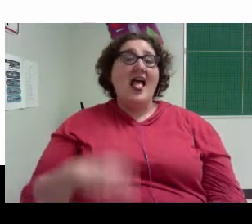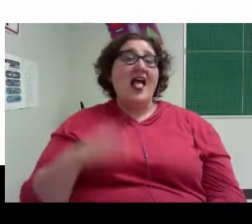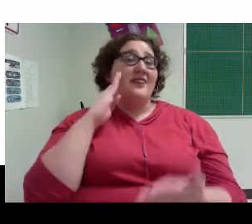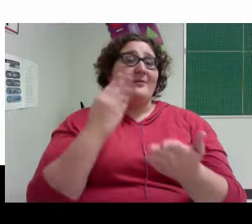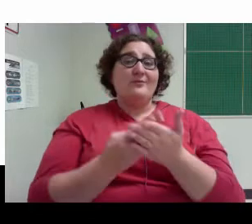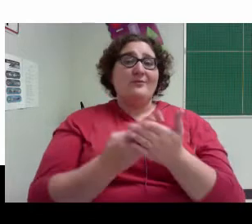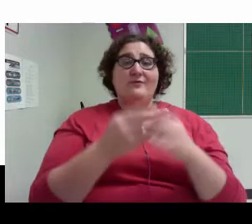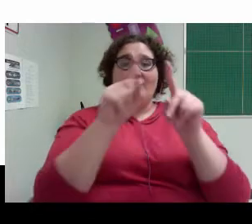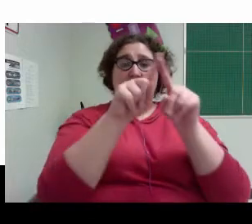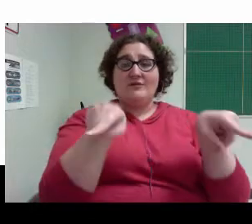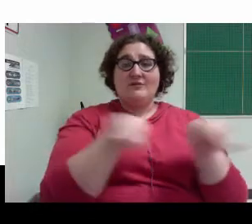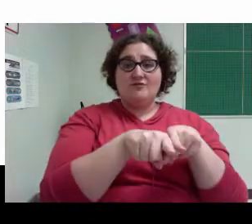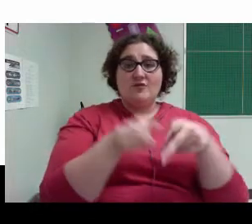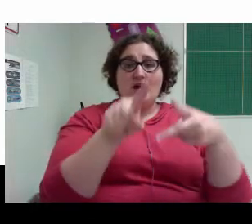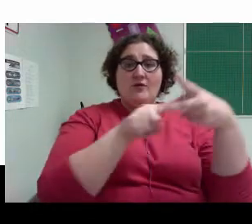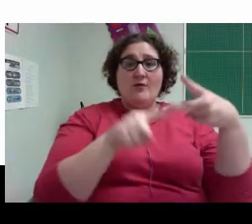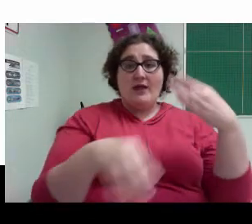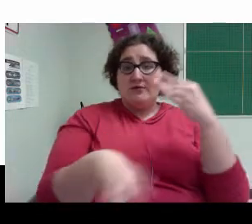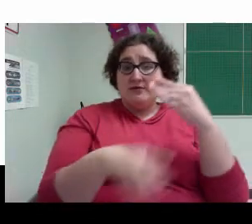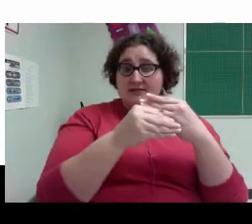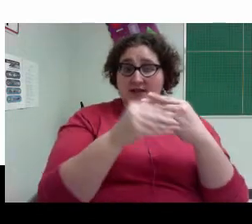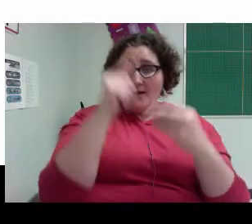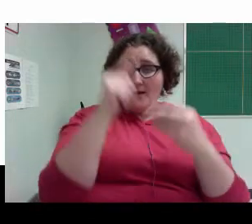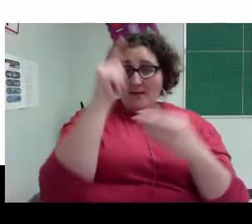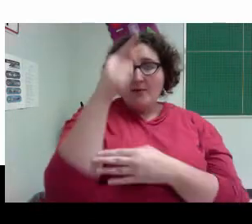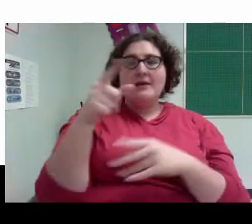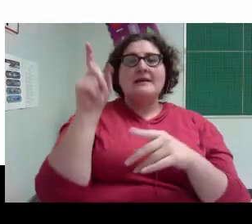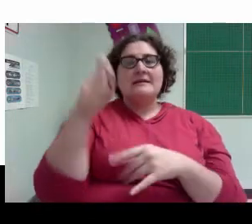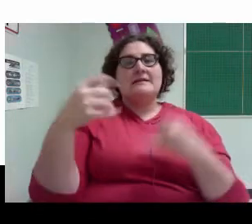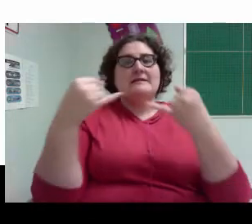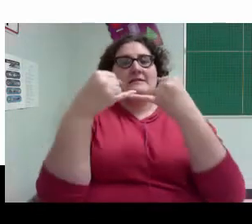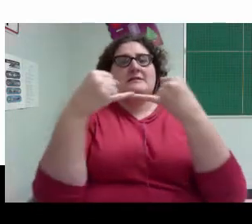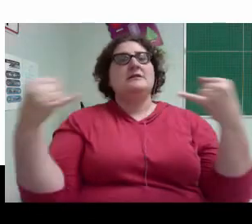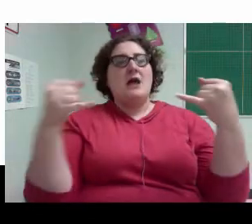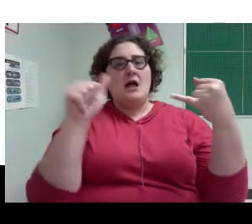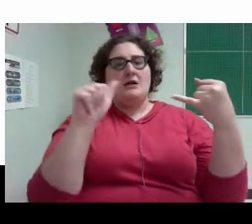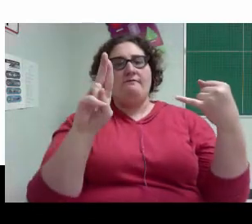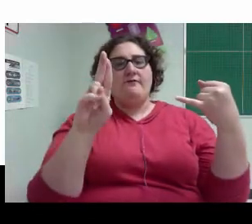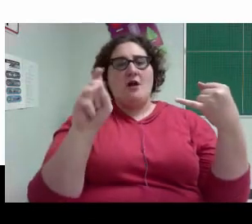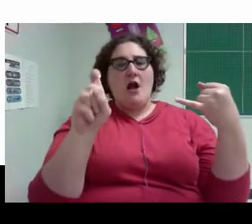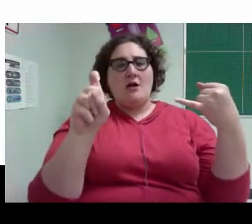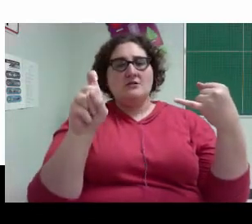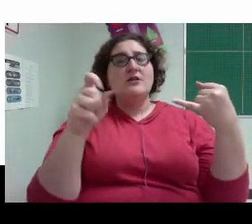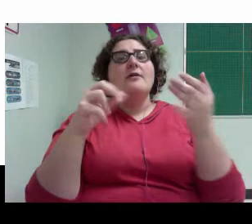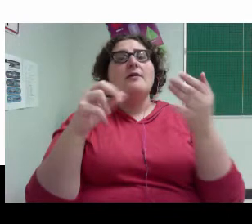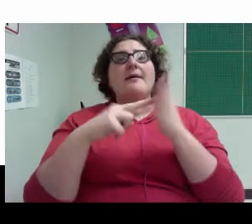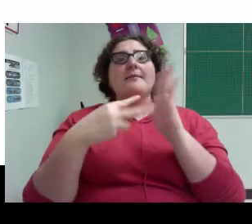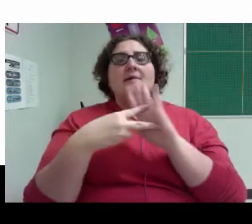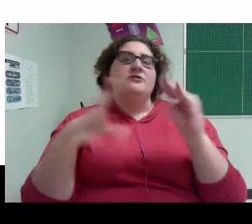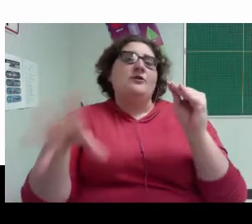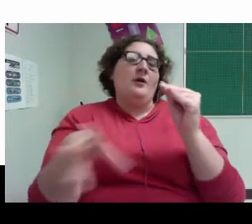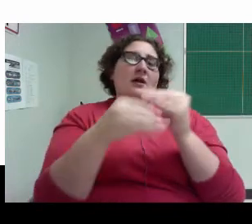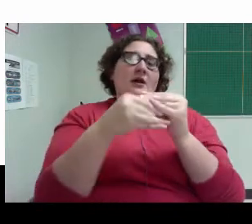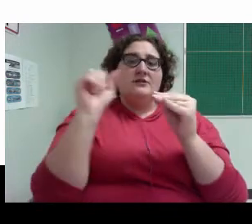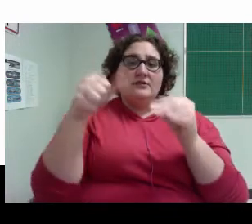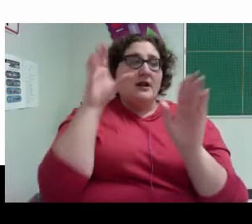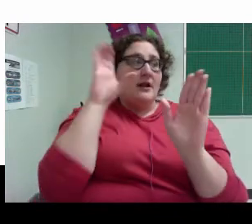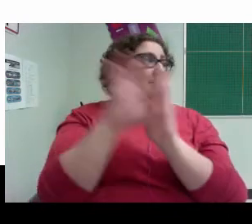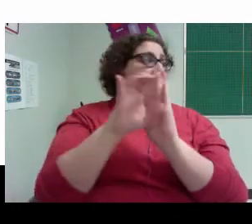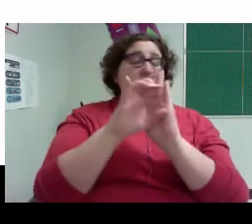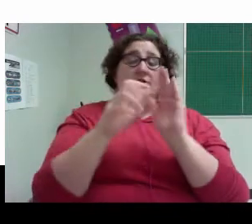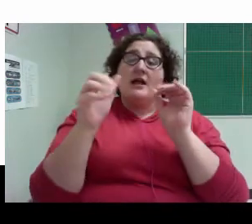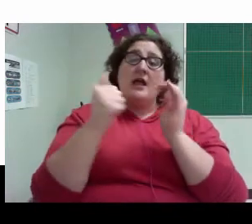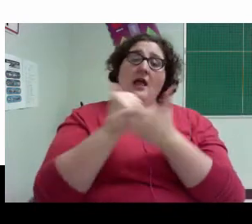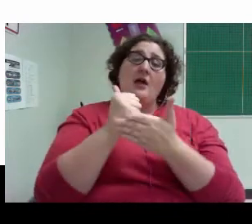The proof of a triangle Angle-Sum theorem requires an auxiliary line, which is a line that you add to a diagram to help explain the relationships